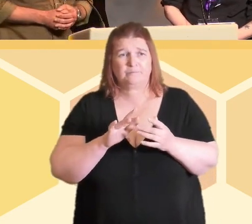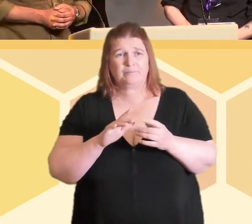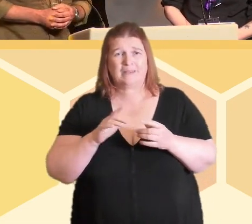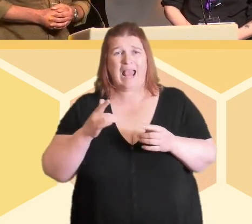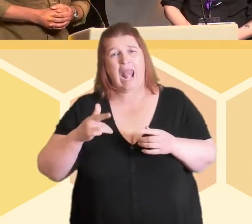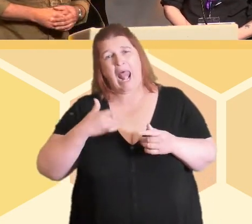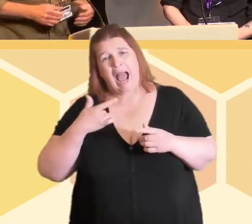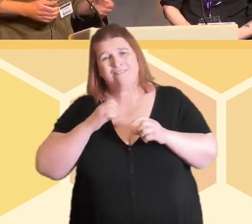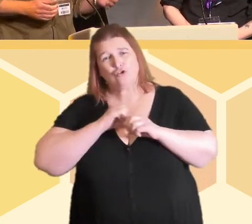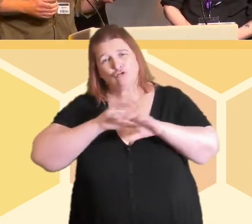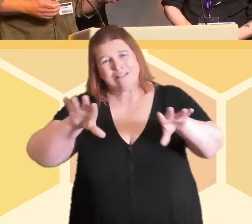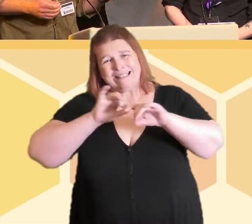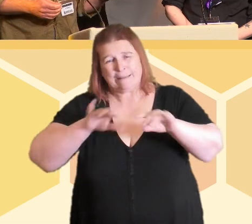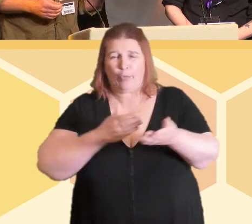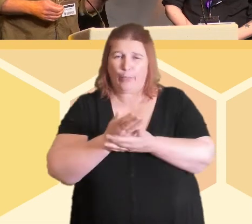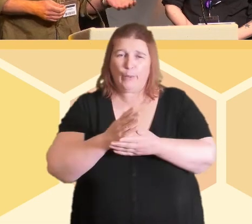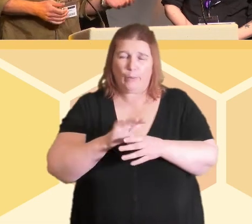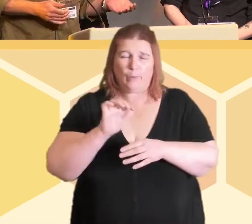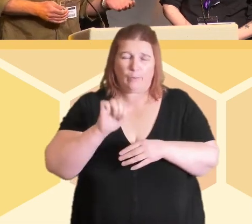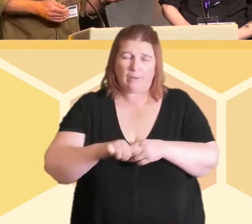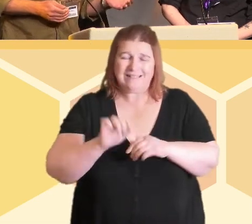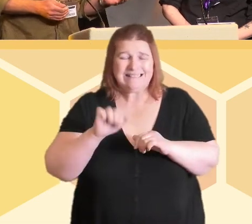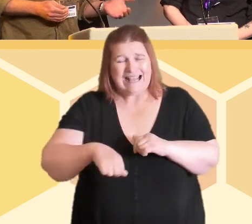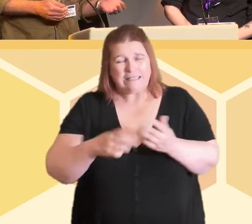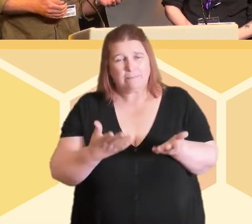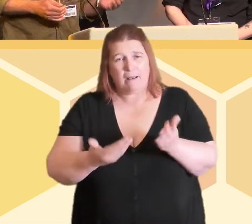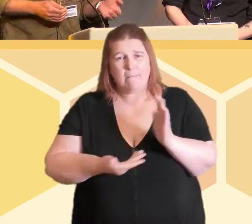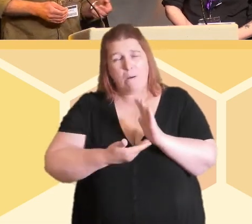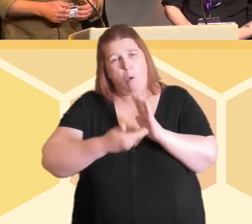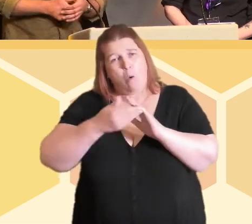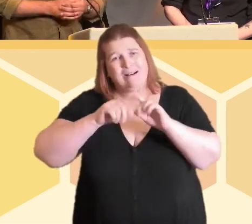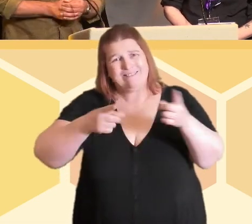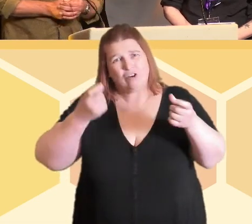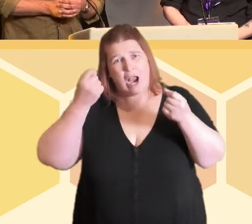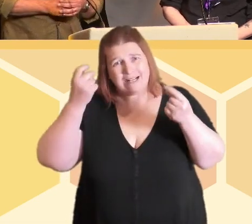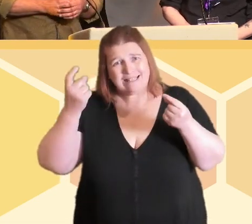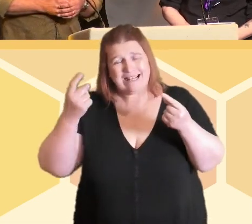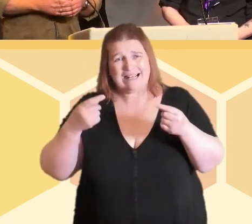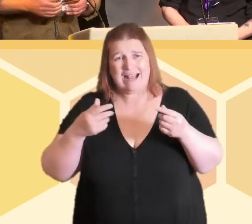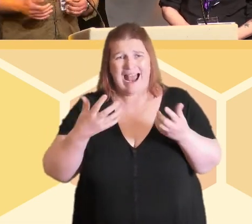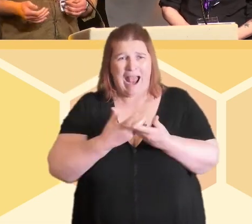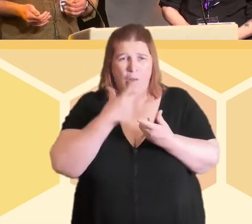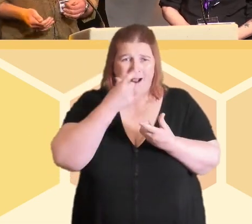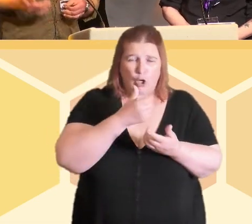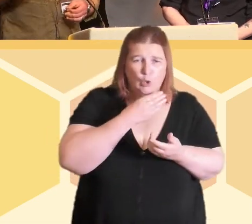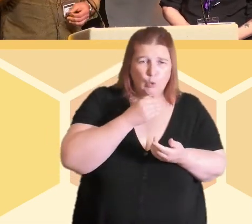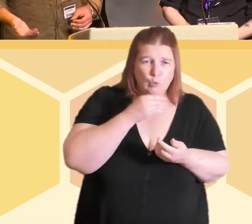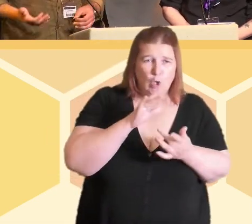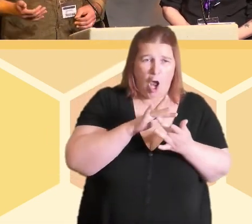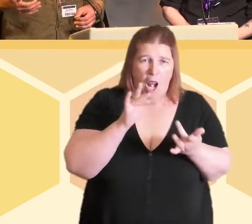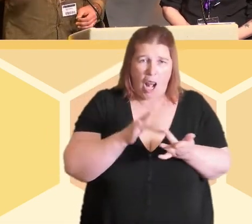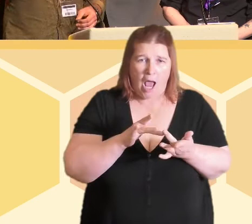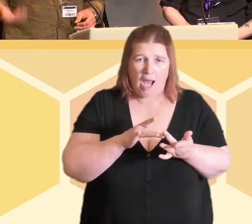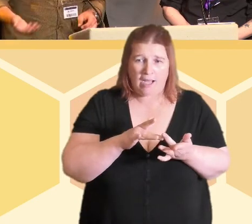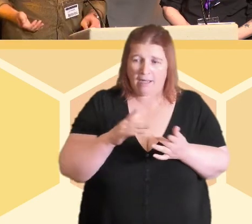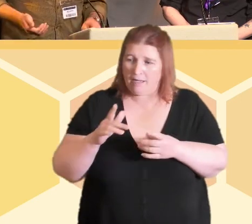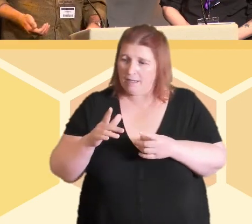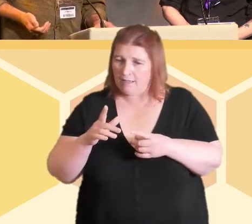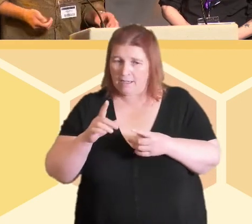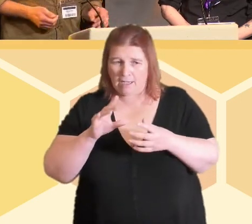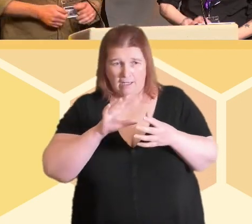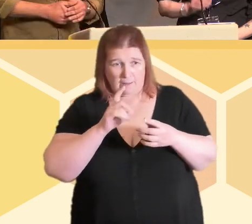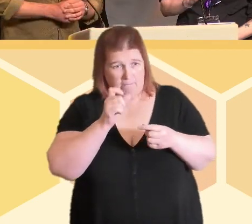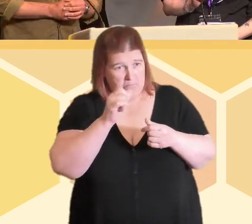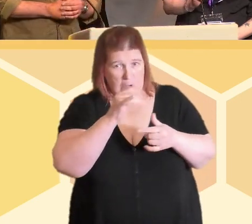streaming your service, not just with how the web might offer a place to create and enhance relational